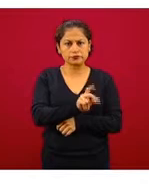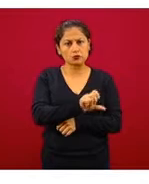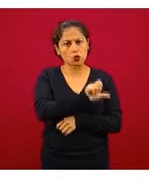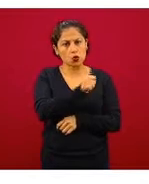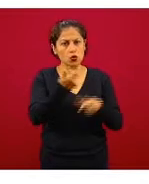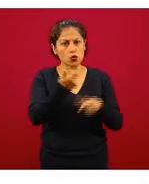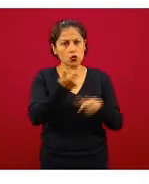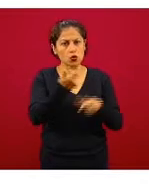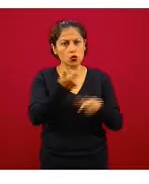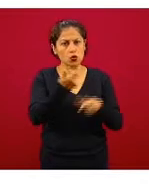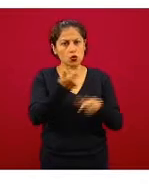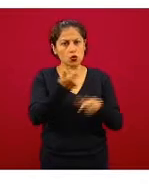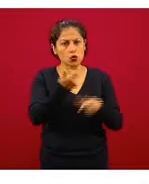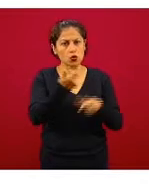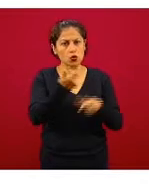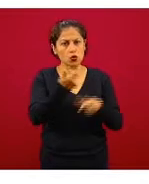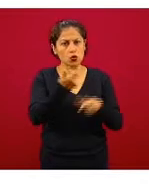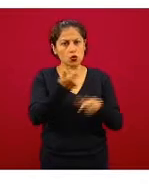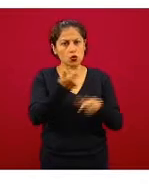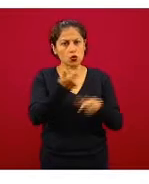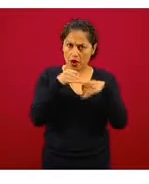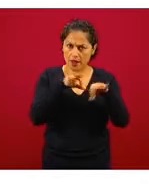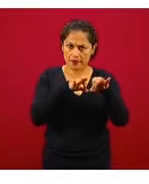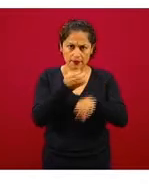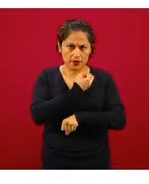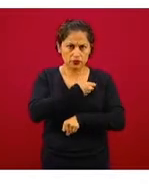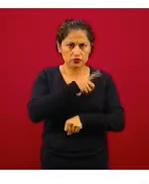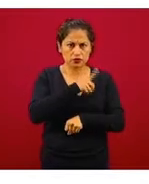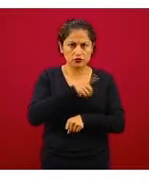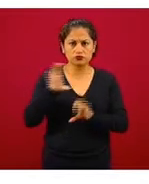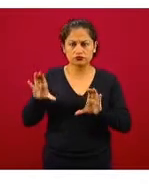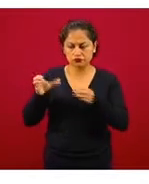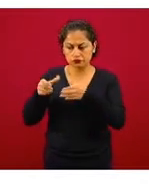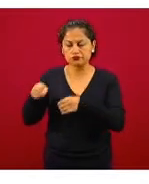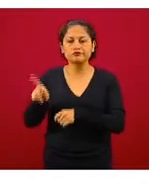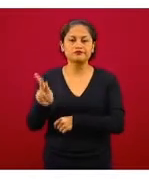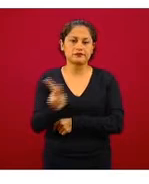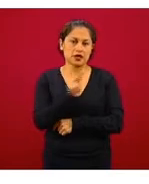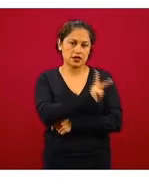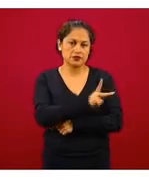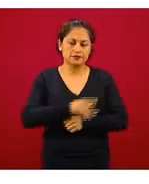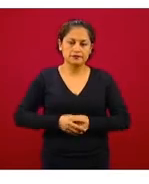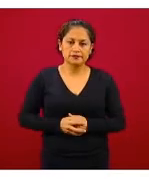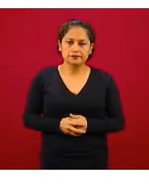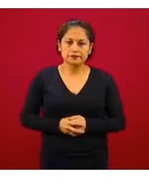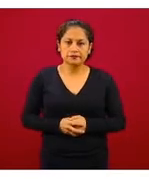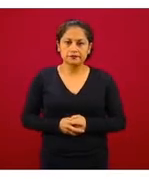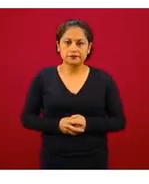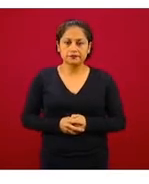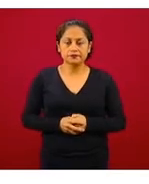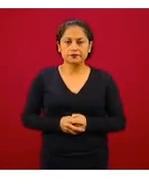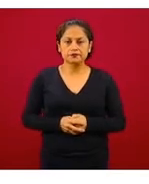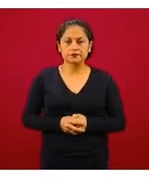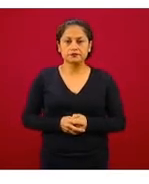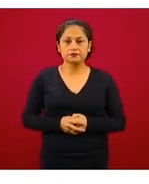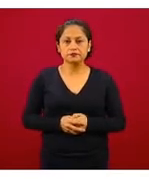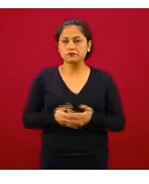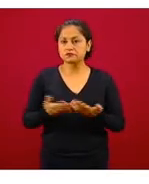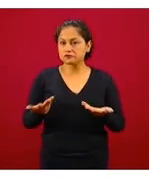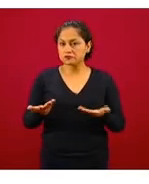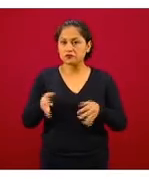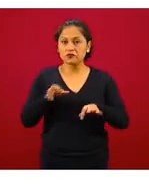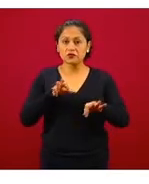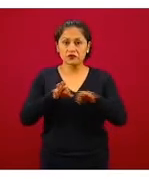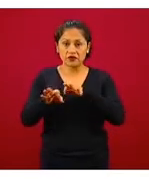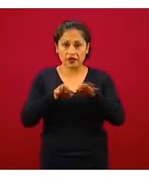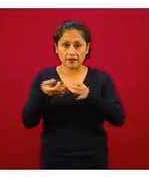by los casos en sex and general age. fuera del personal Here de you salud. can La see siguiente. that it's predominantly female, Por and profesión those o are por